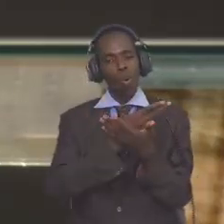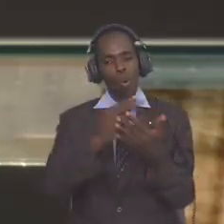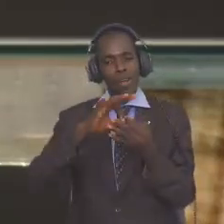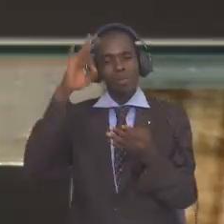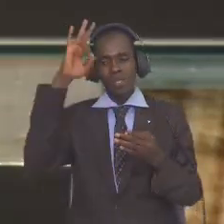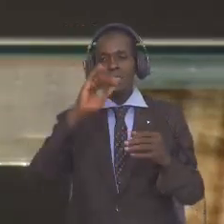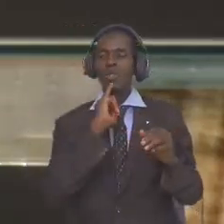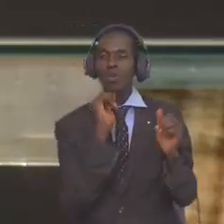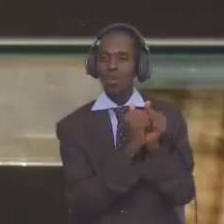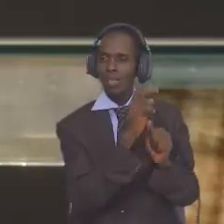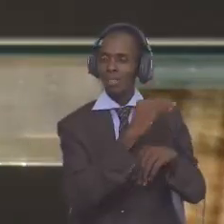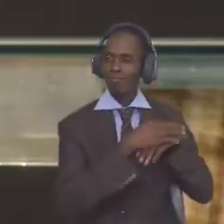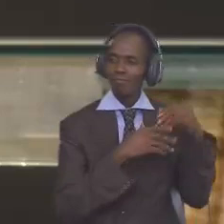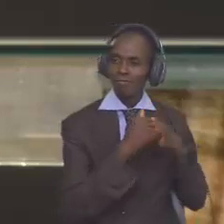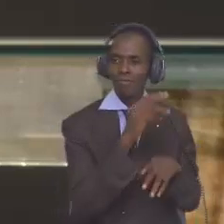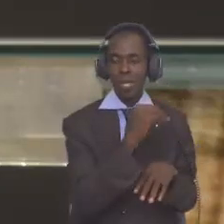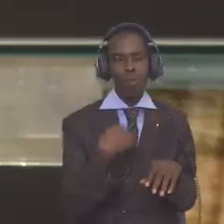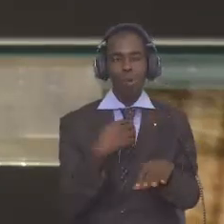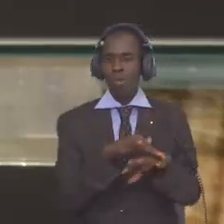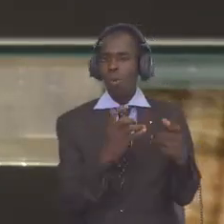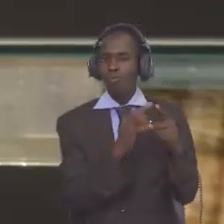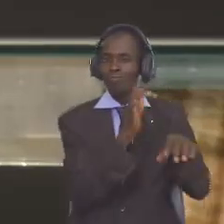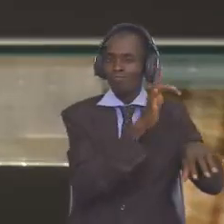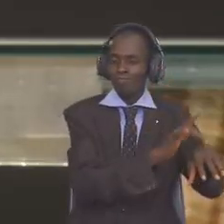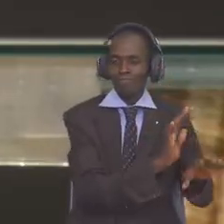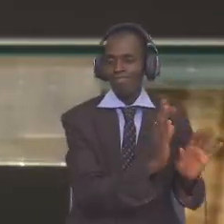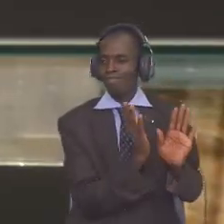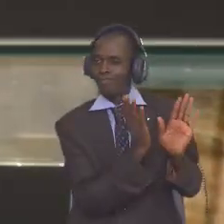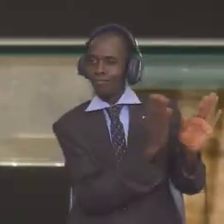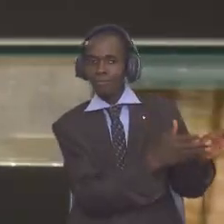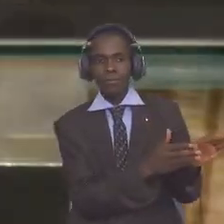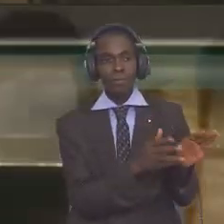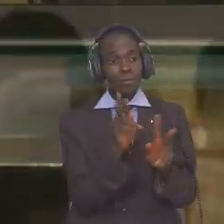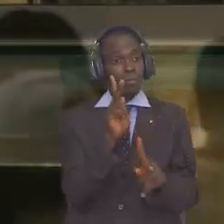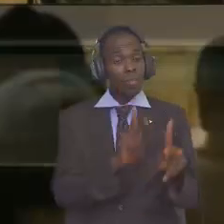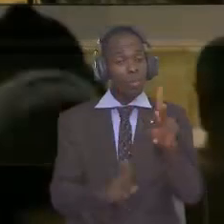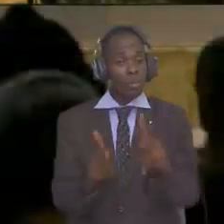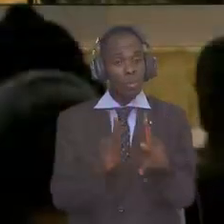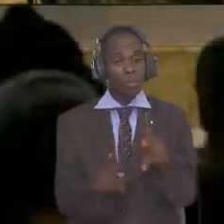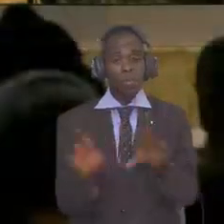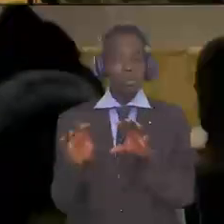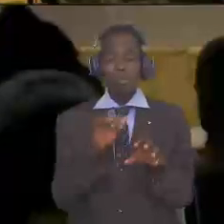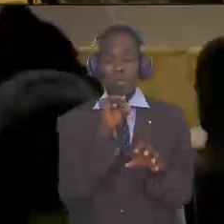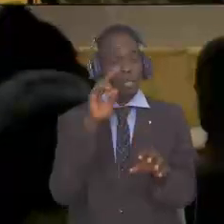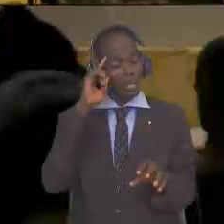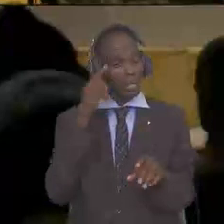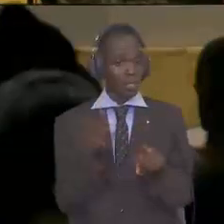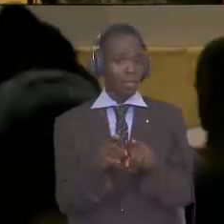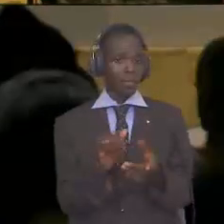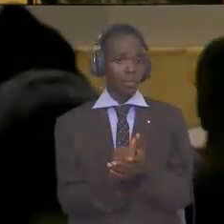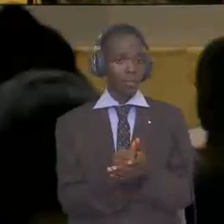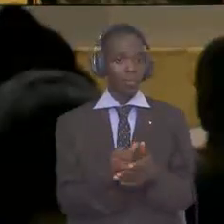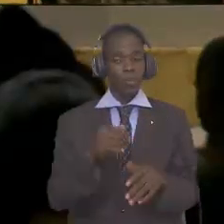and God is with him. We don't want to touch him at all. People did not think like that. Paul the apostle